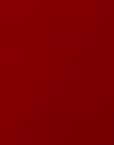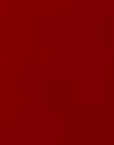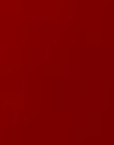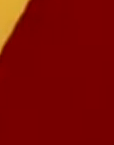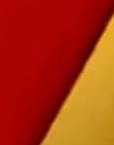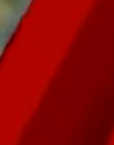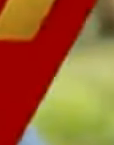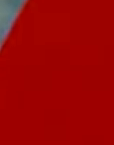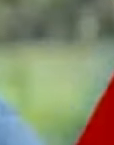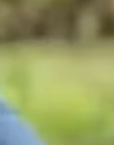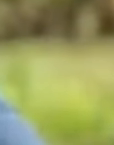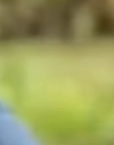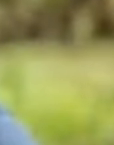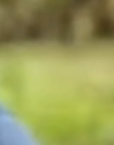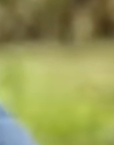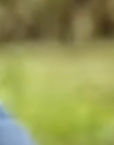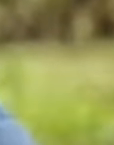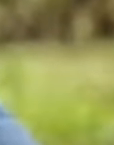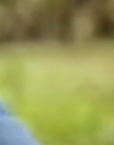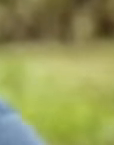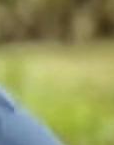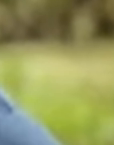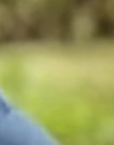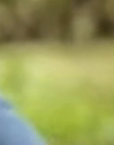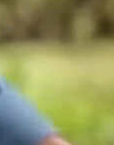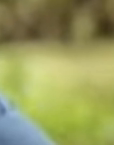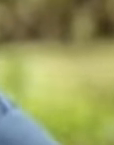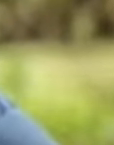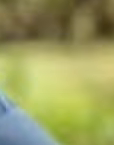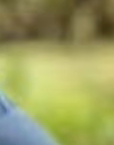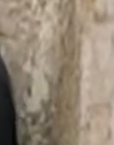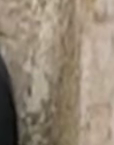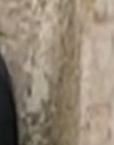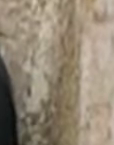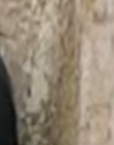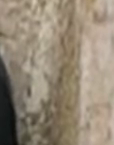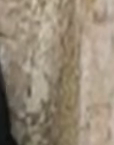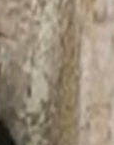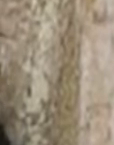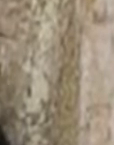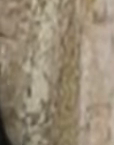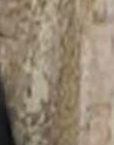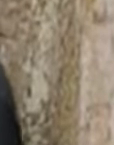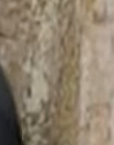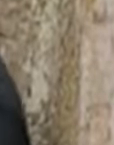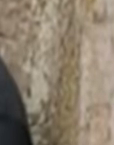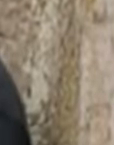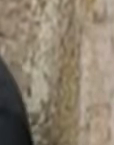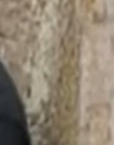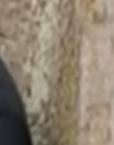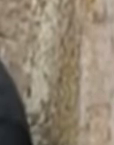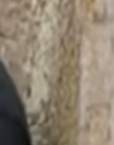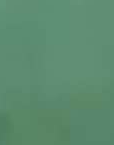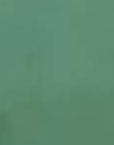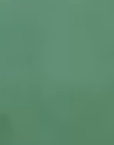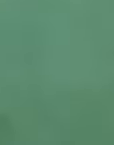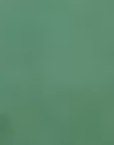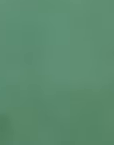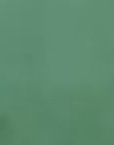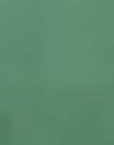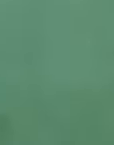Yani sasa wewe umeniweka hapa nje kuniambia sio chure nikisha katida yako nini unataka nini? Haya basi teketeke